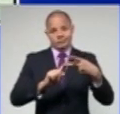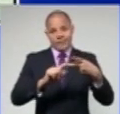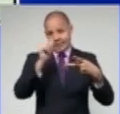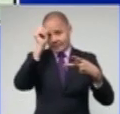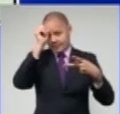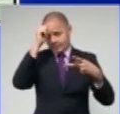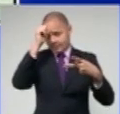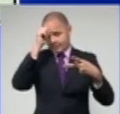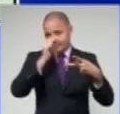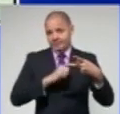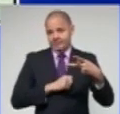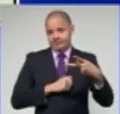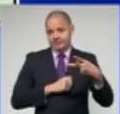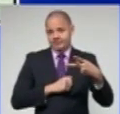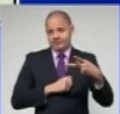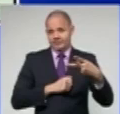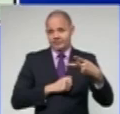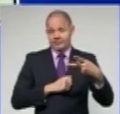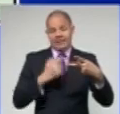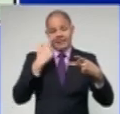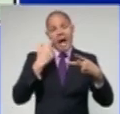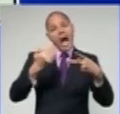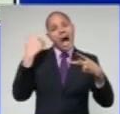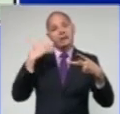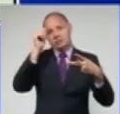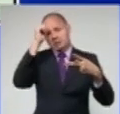102,685 fatalities. Brazil with